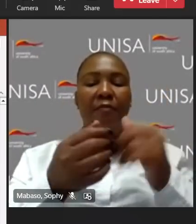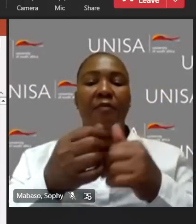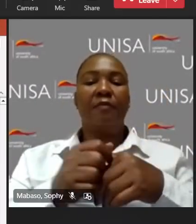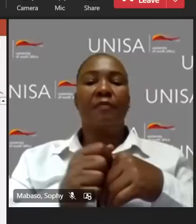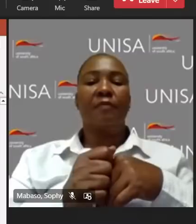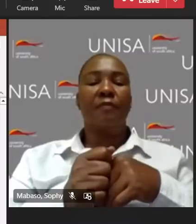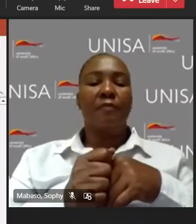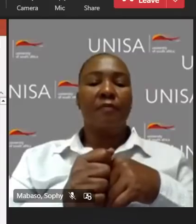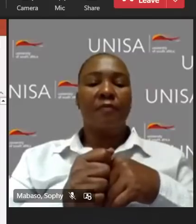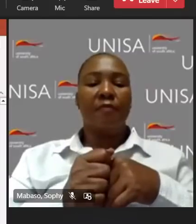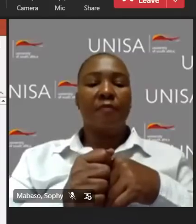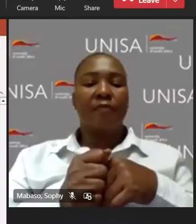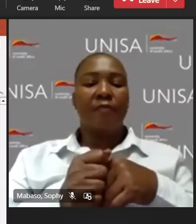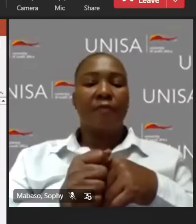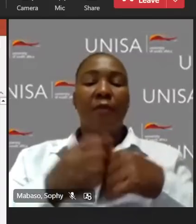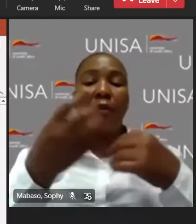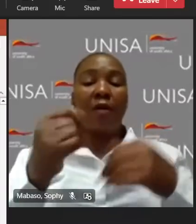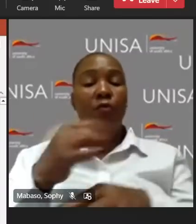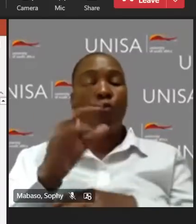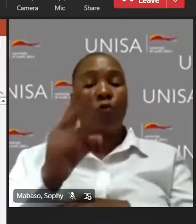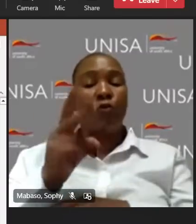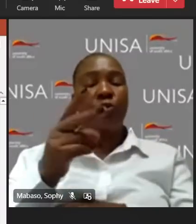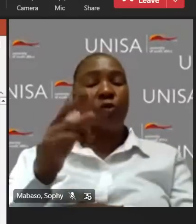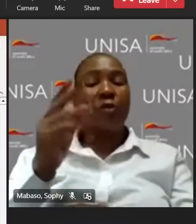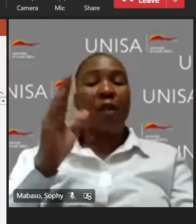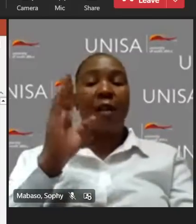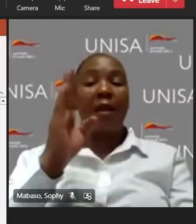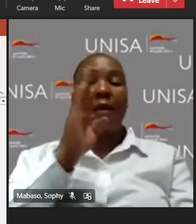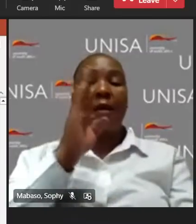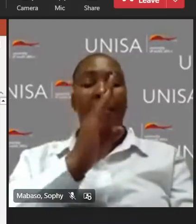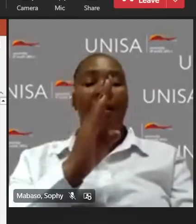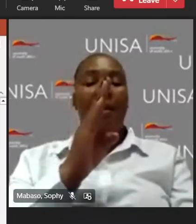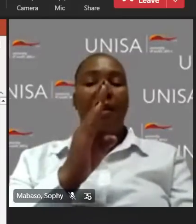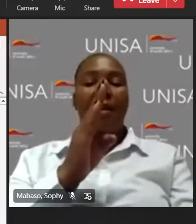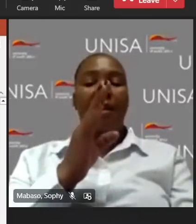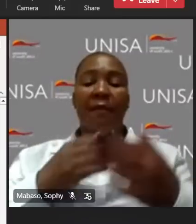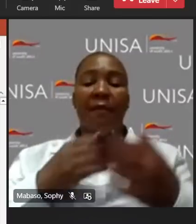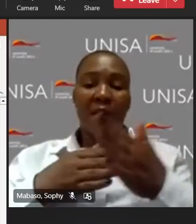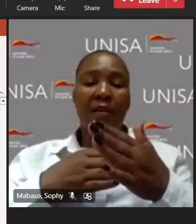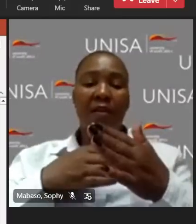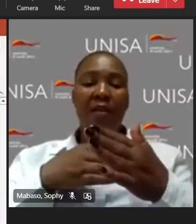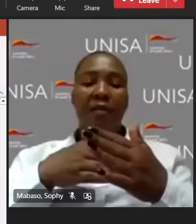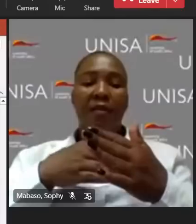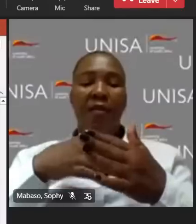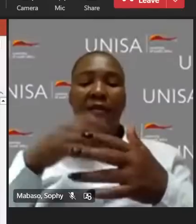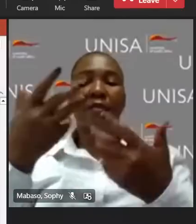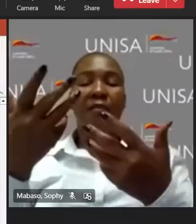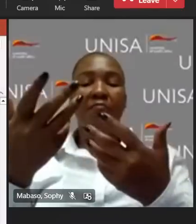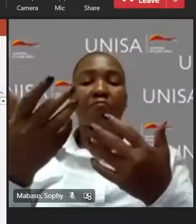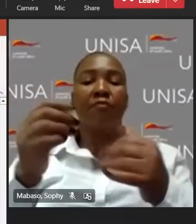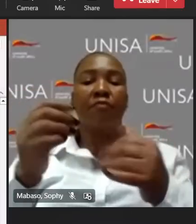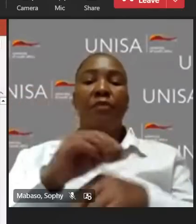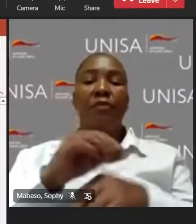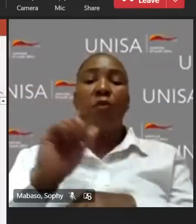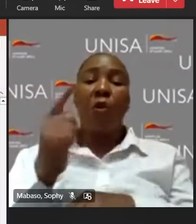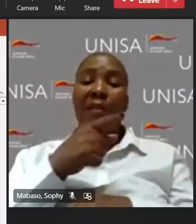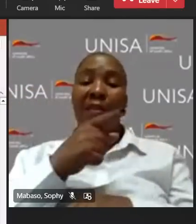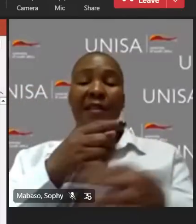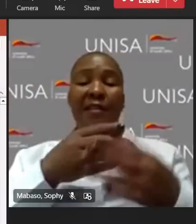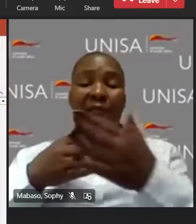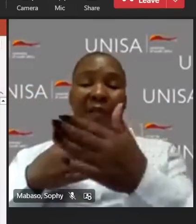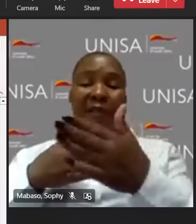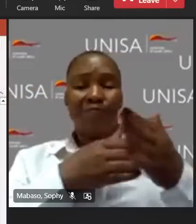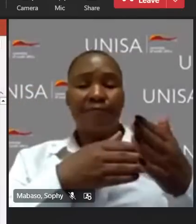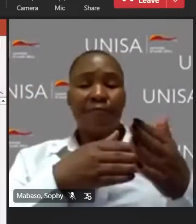We also have library flag. However, we deal with the first three. However, all these flags, they will